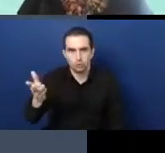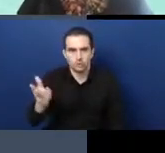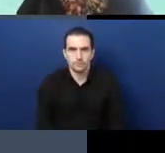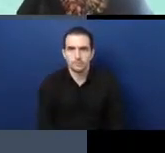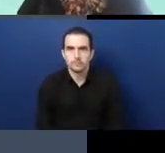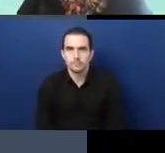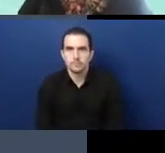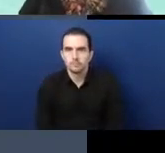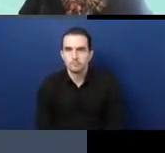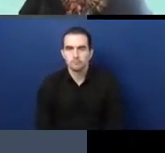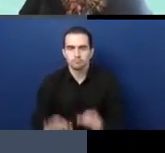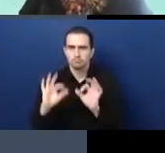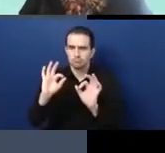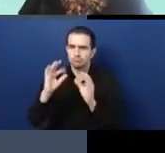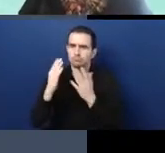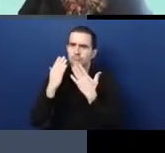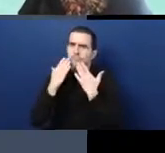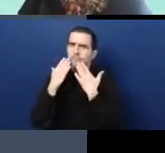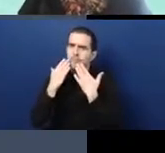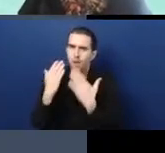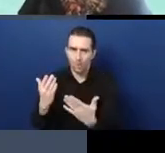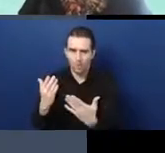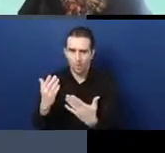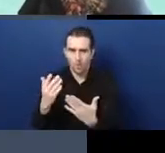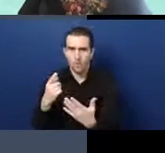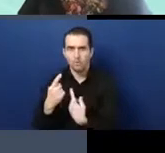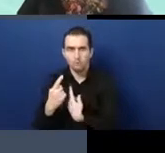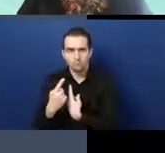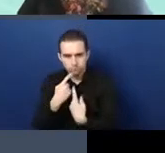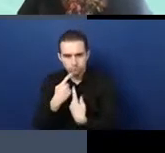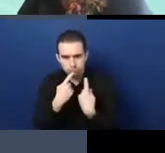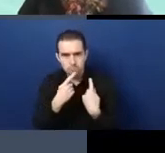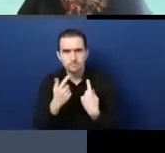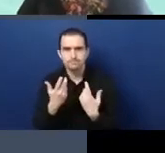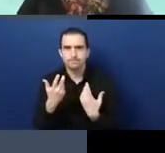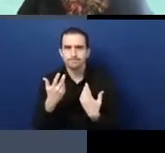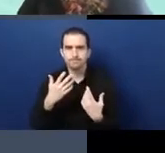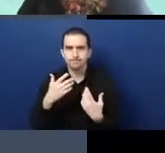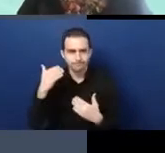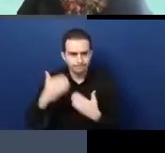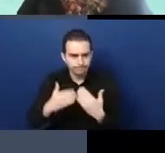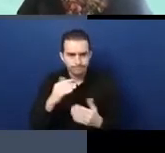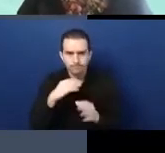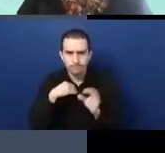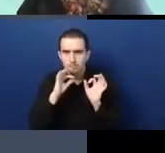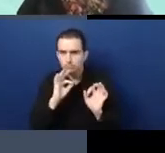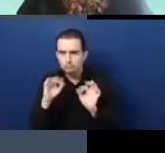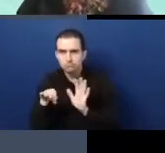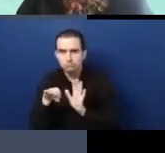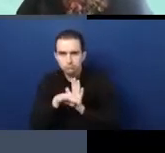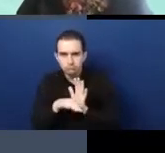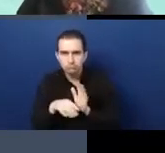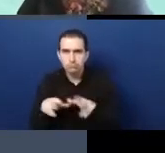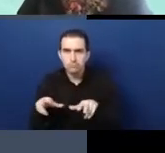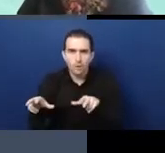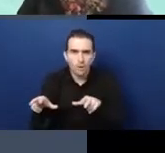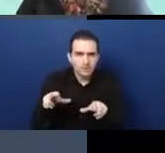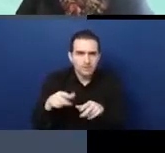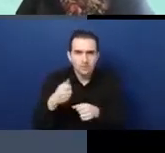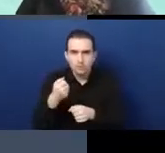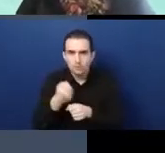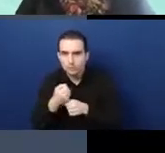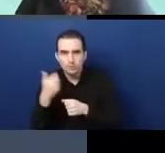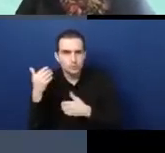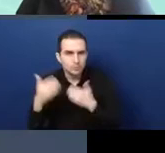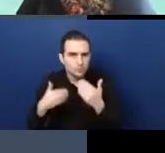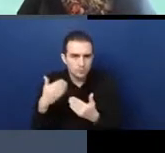that safeguarding was about security guards, and then coming to that place where you put safeguarding